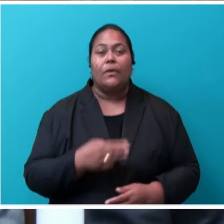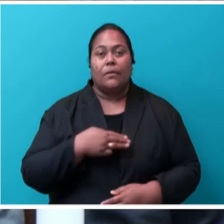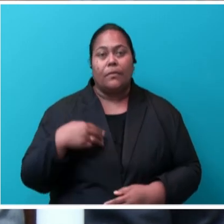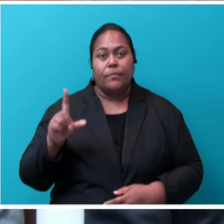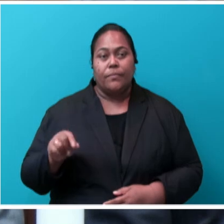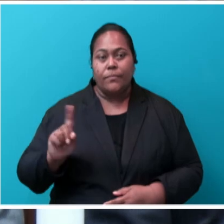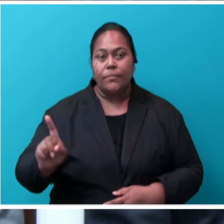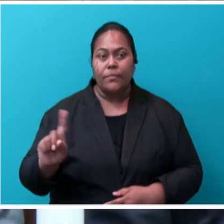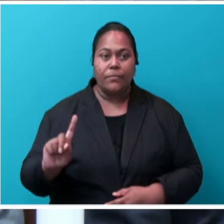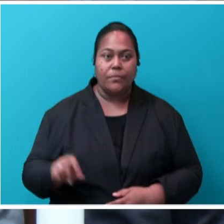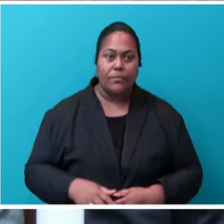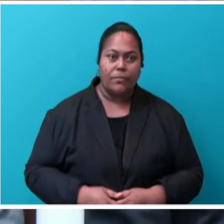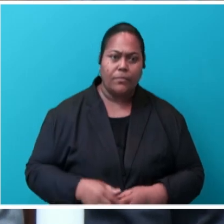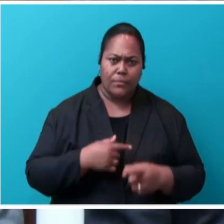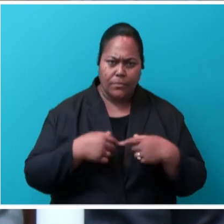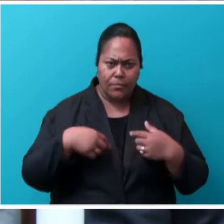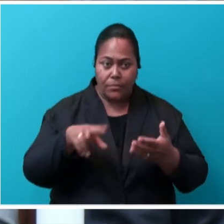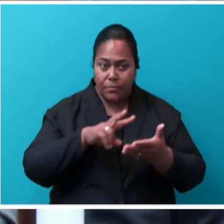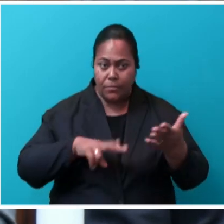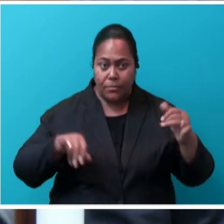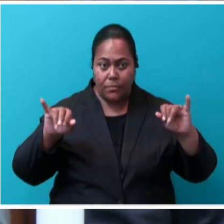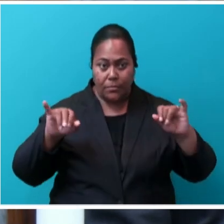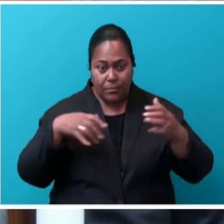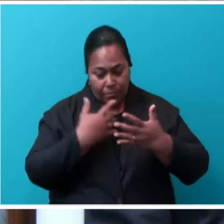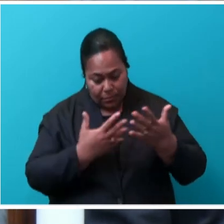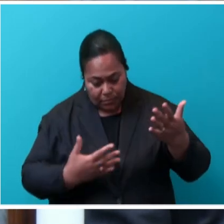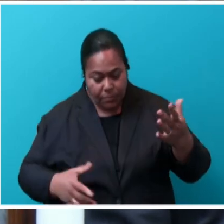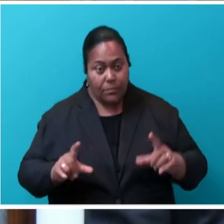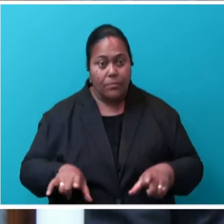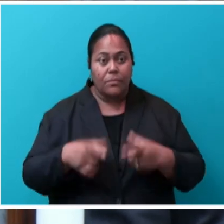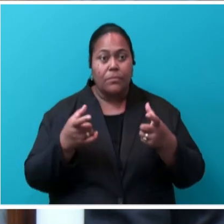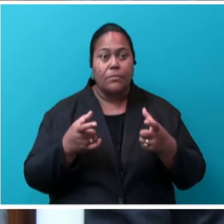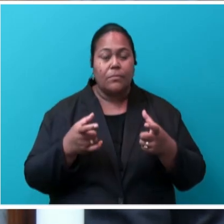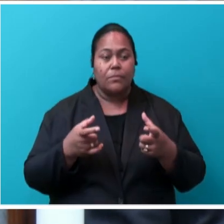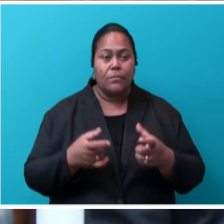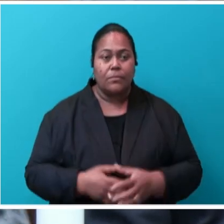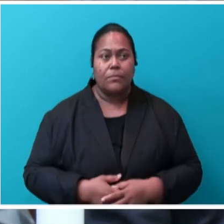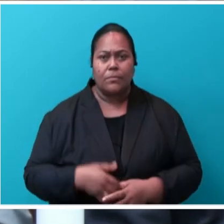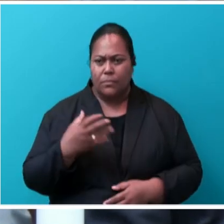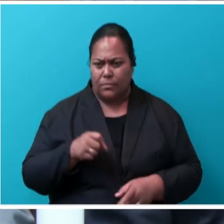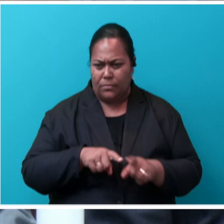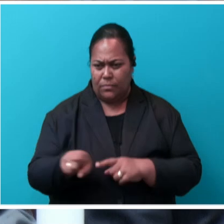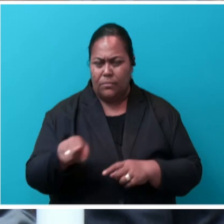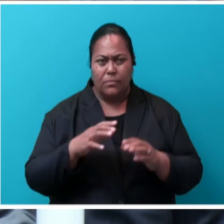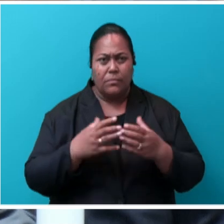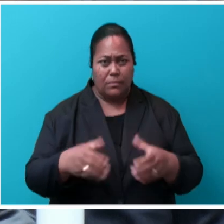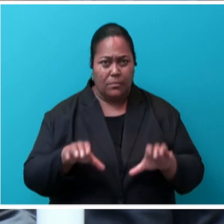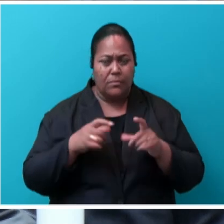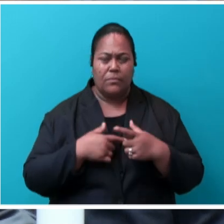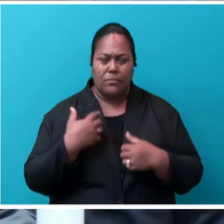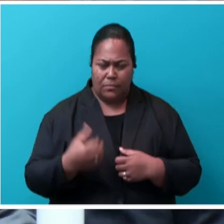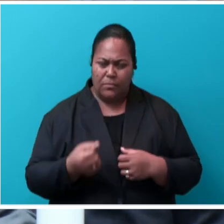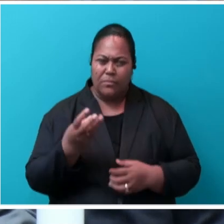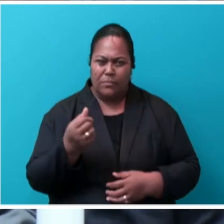Speaker, is after looking at all these issues and the challenges that are faced by most of these municipal councils, they've come up with some strategies. One